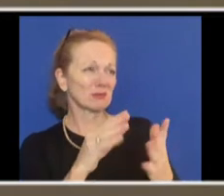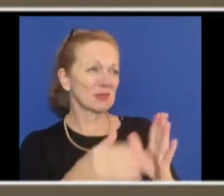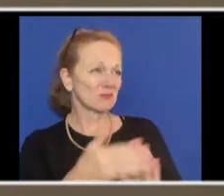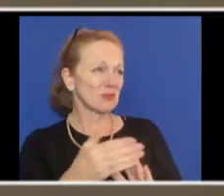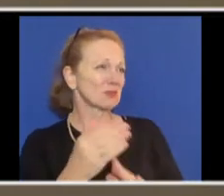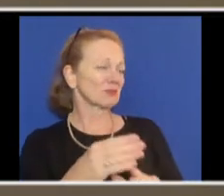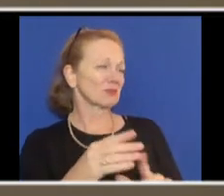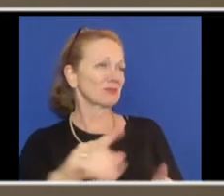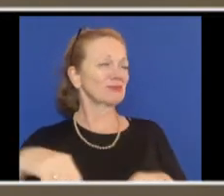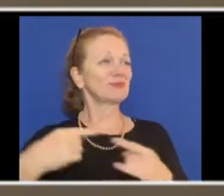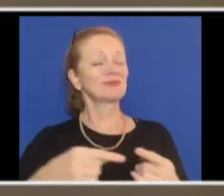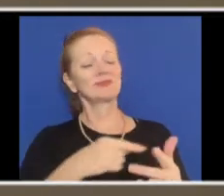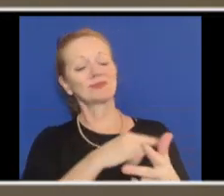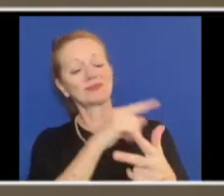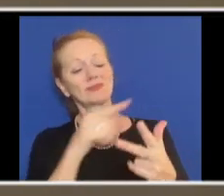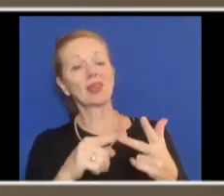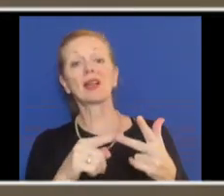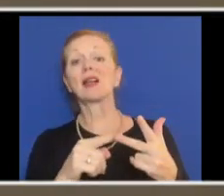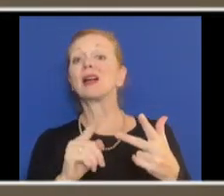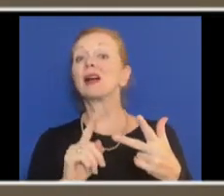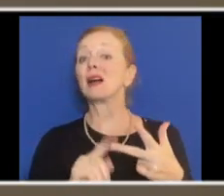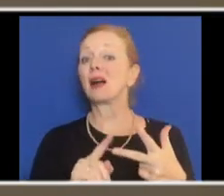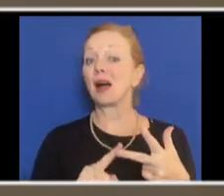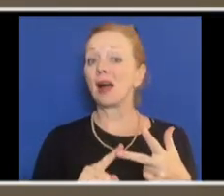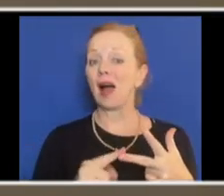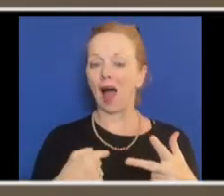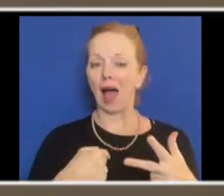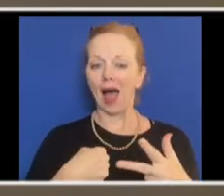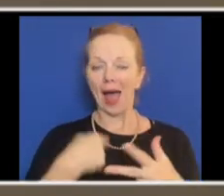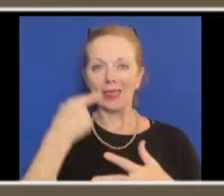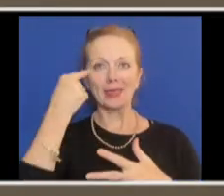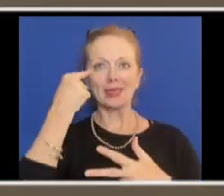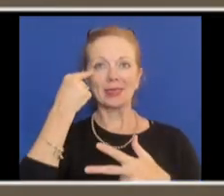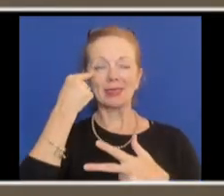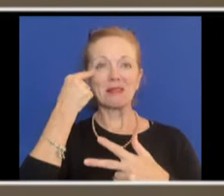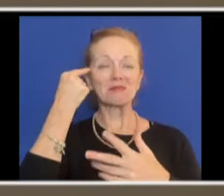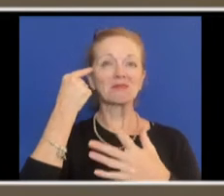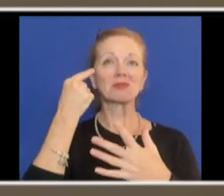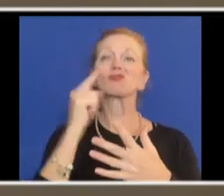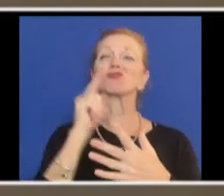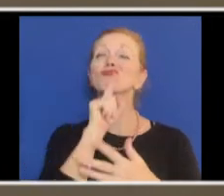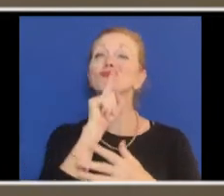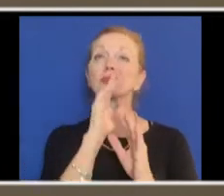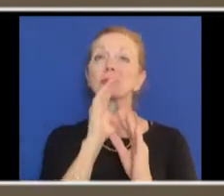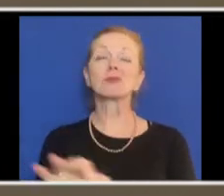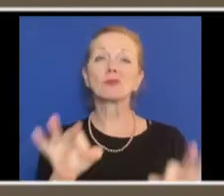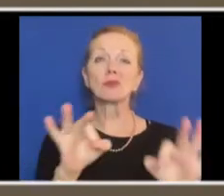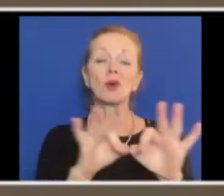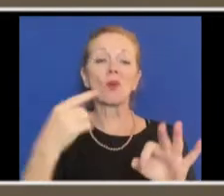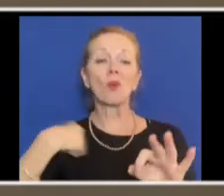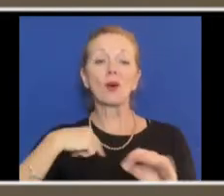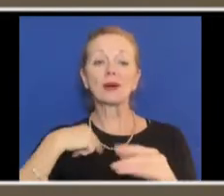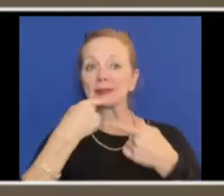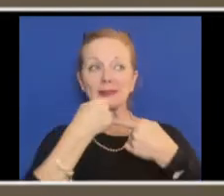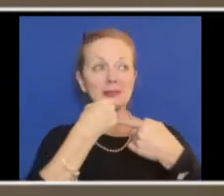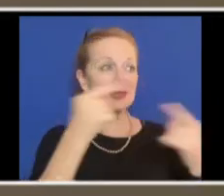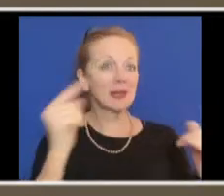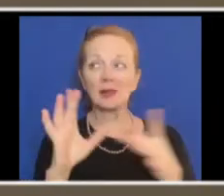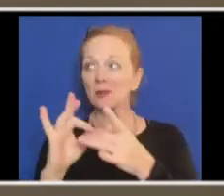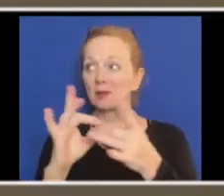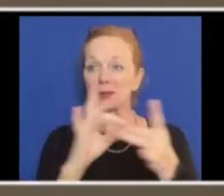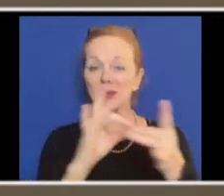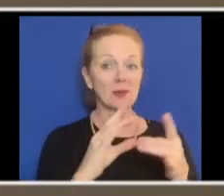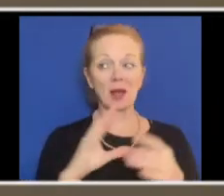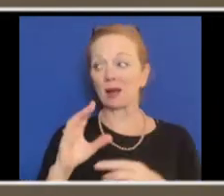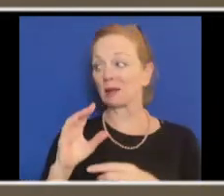three um I just I I think it is very important that we send a message and my colleague